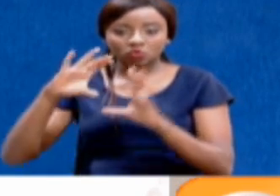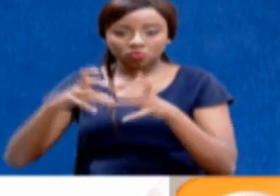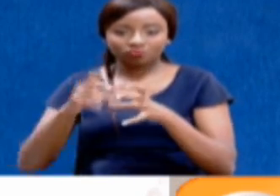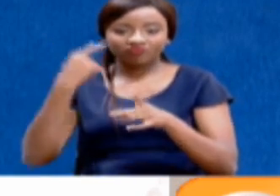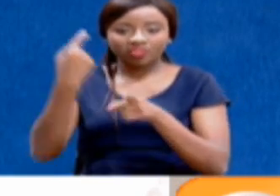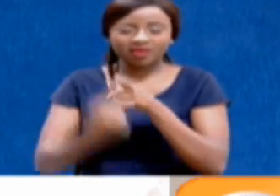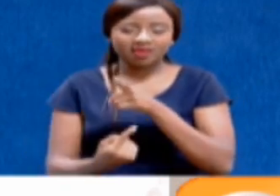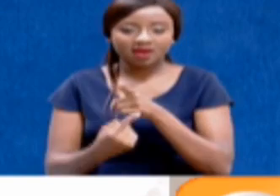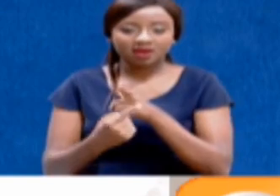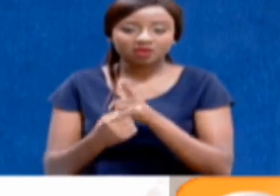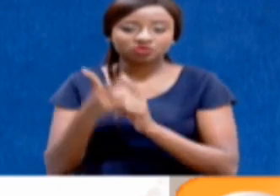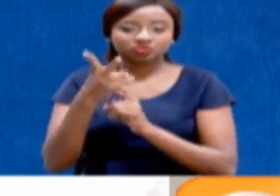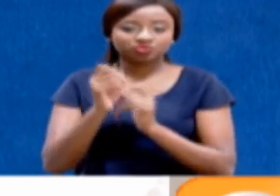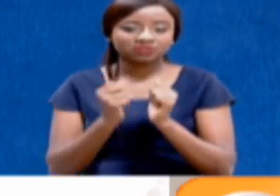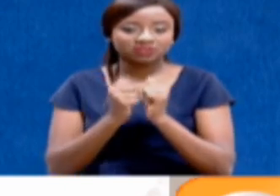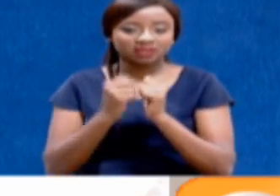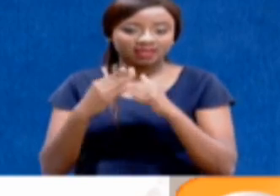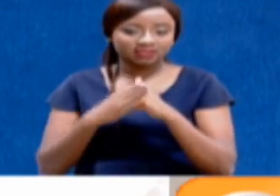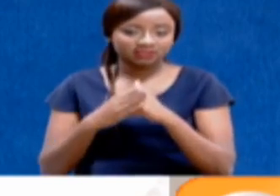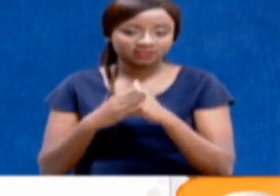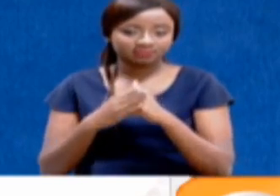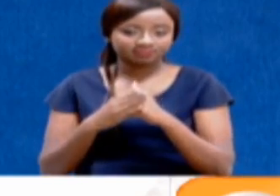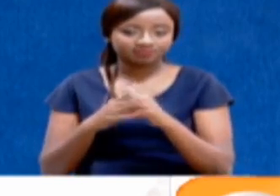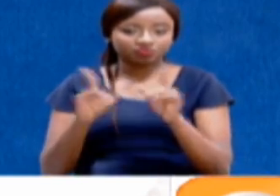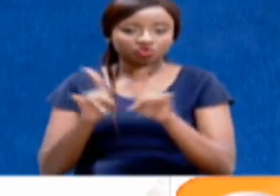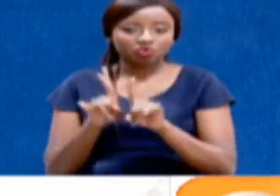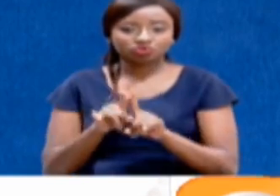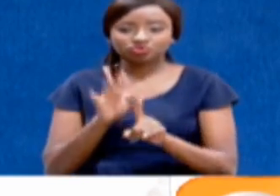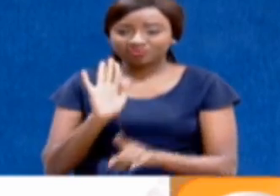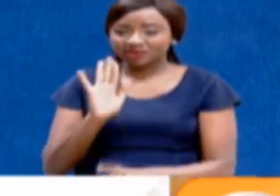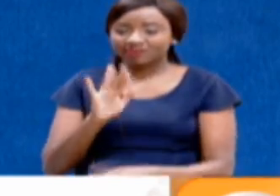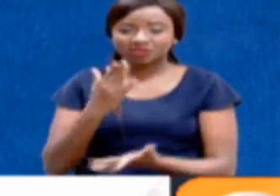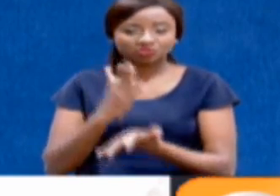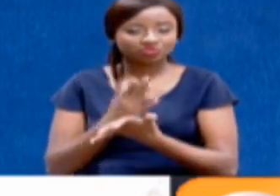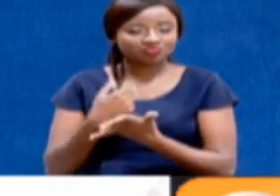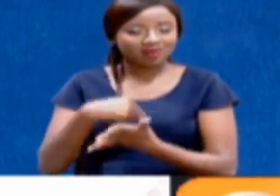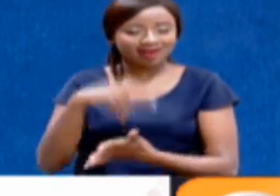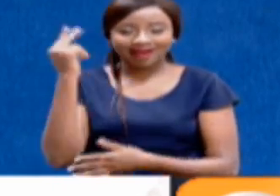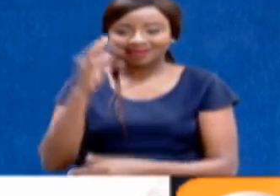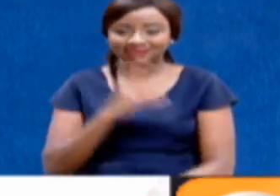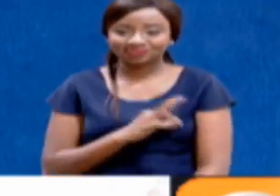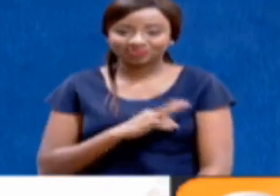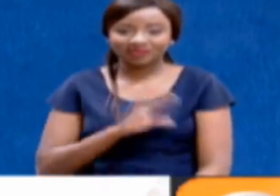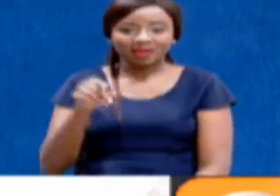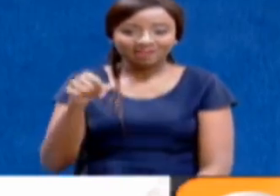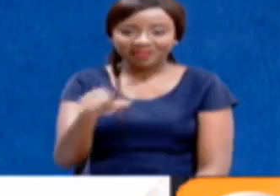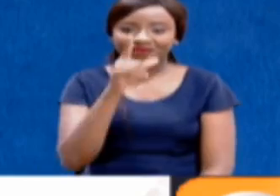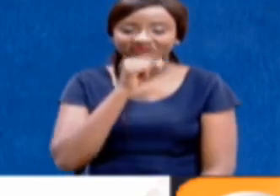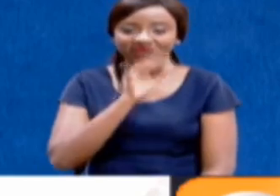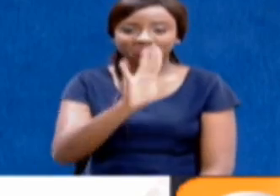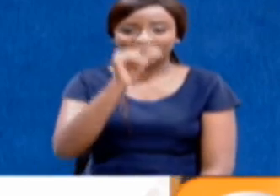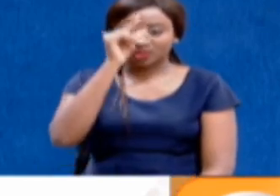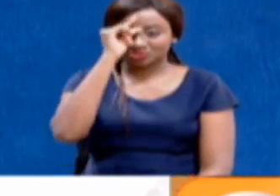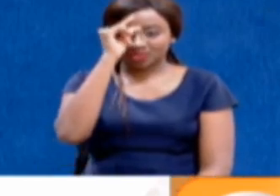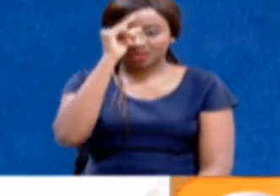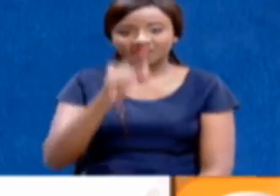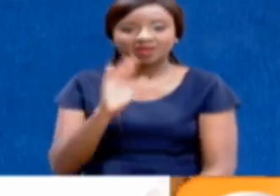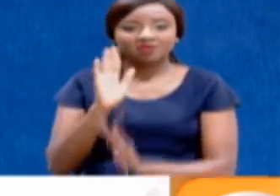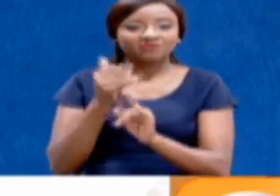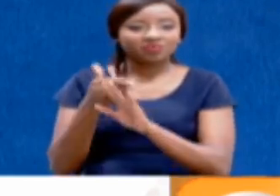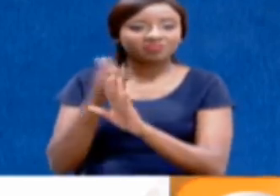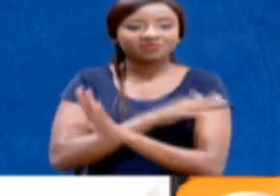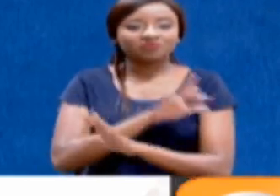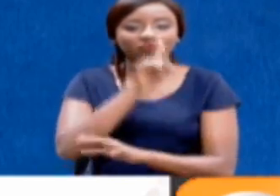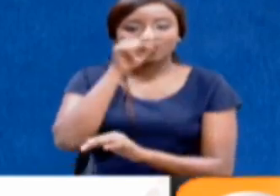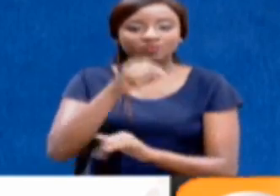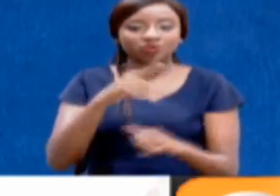ending 2019. Now, the return is the highest ever paid by the bank in dividends to the government from the